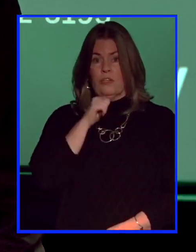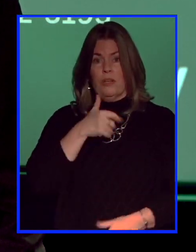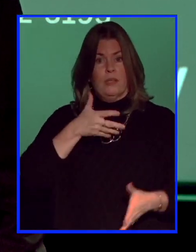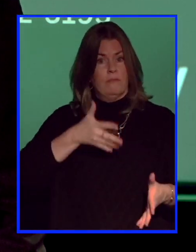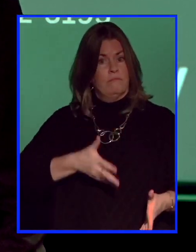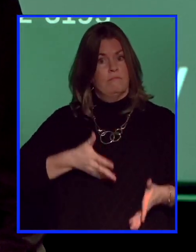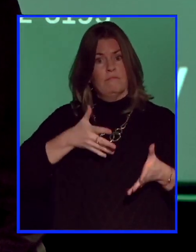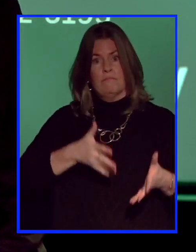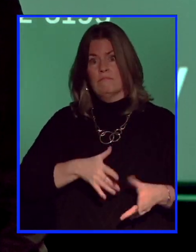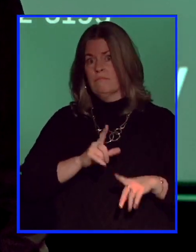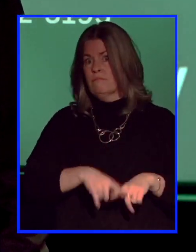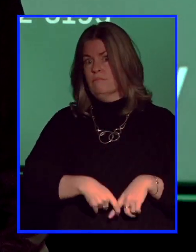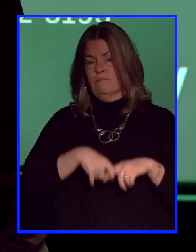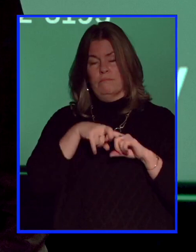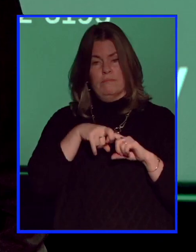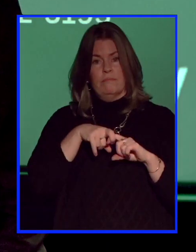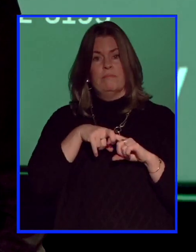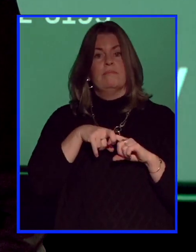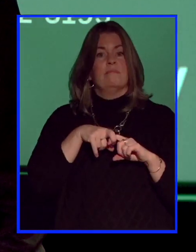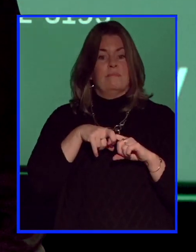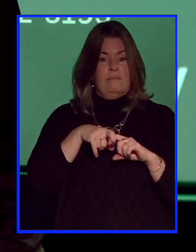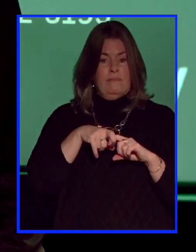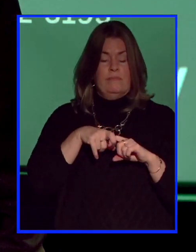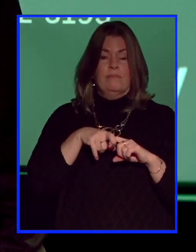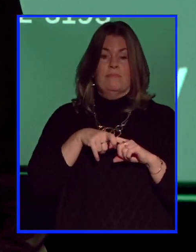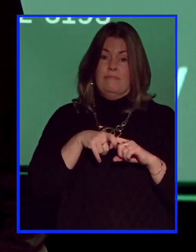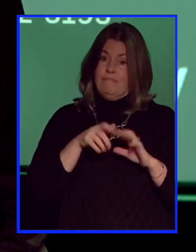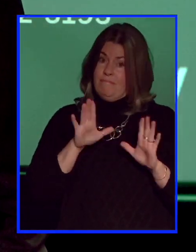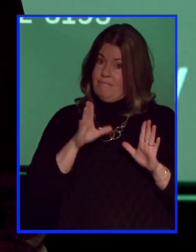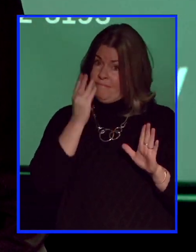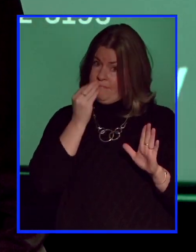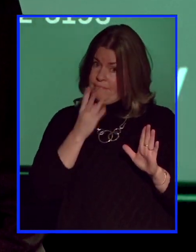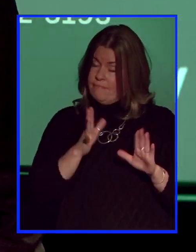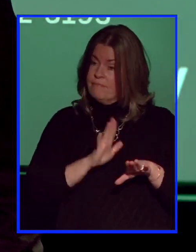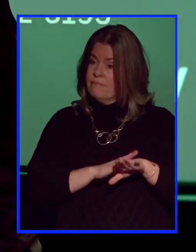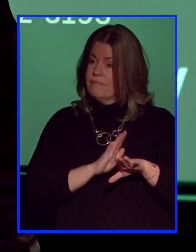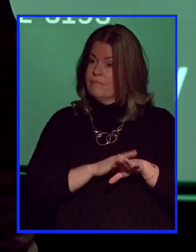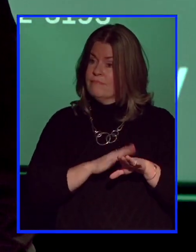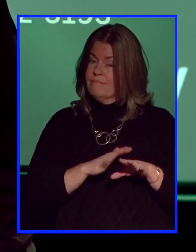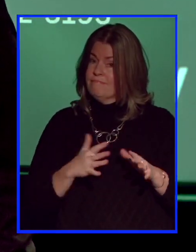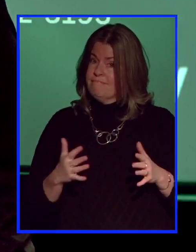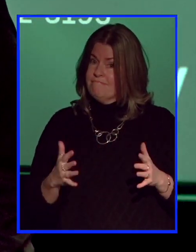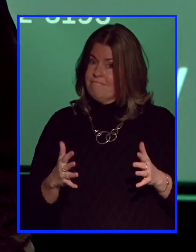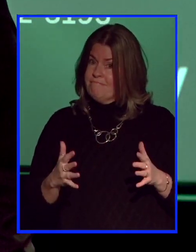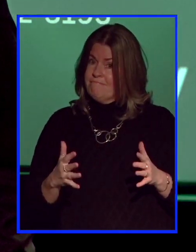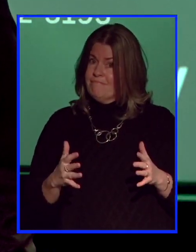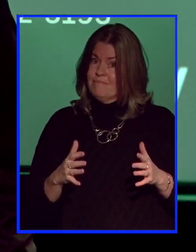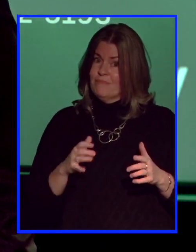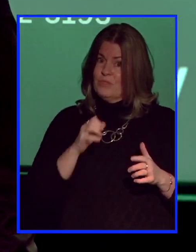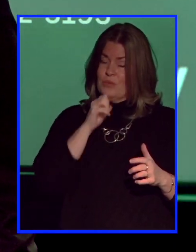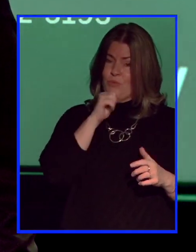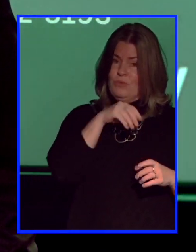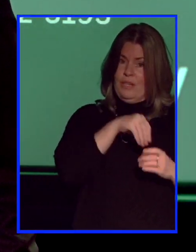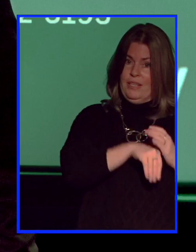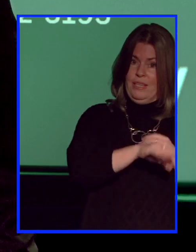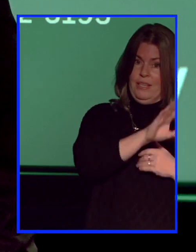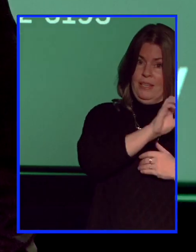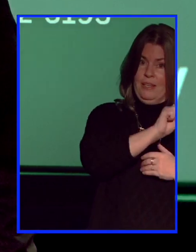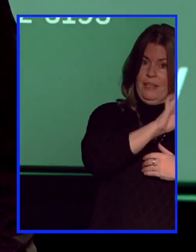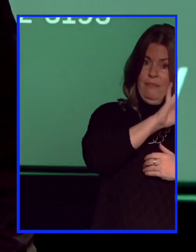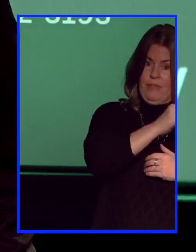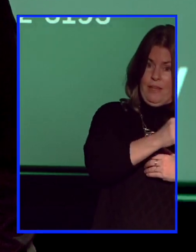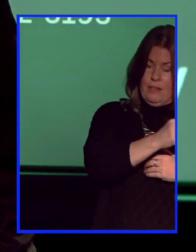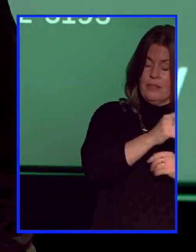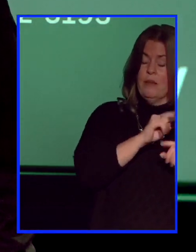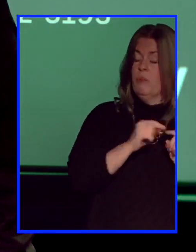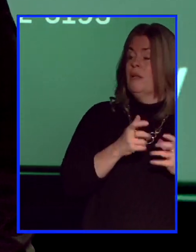limbo. And I want to tell you, I'm apprehensive about this, because we're now not in Afghanistan, but a lot of folks who helped